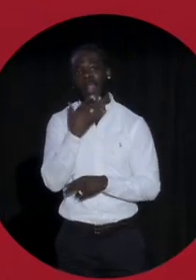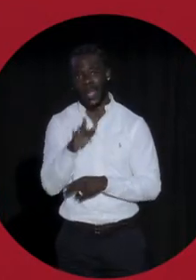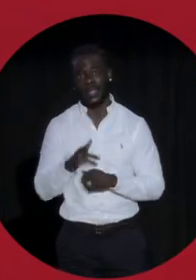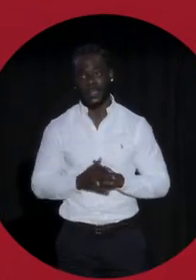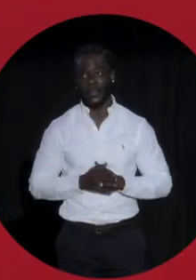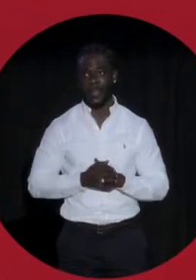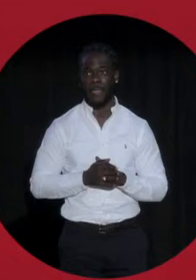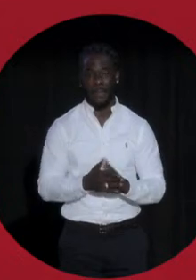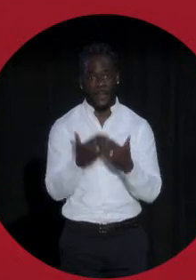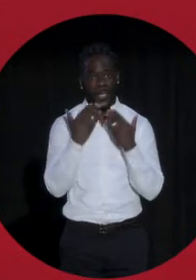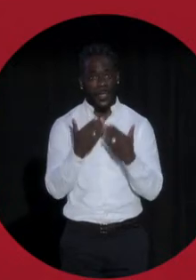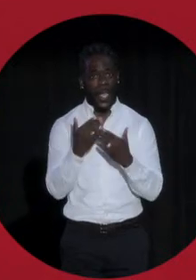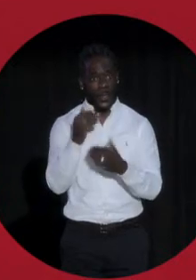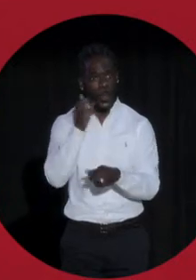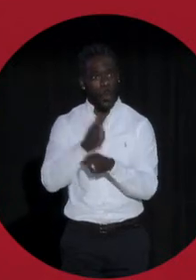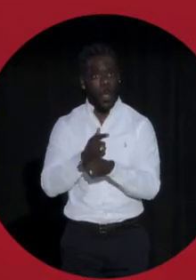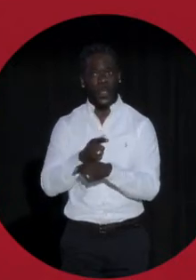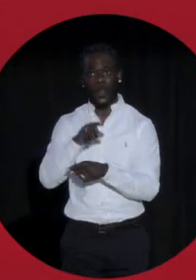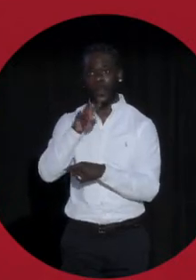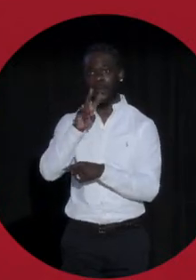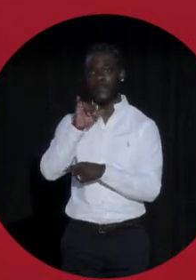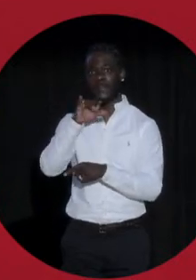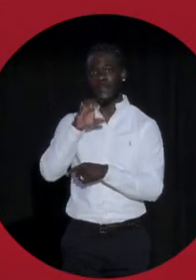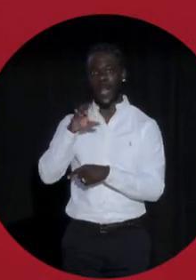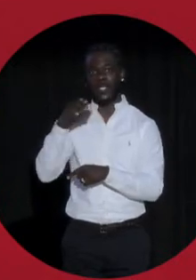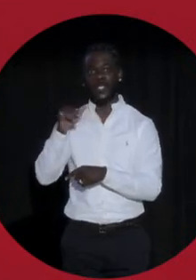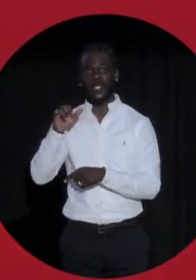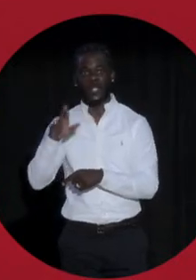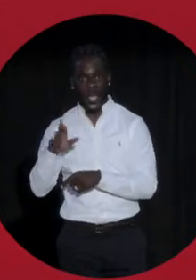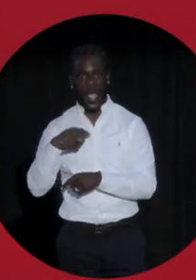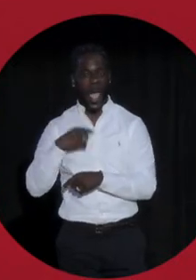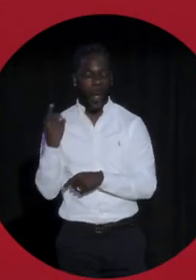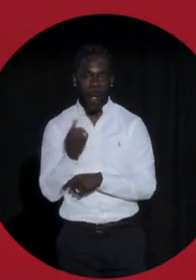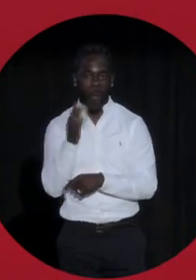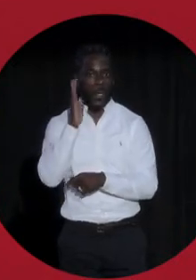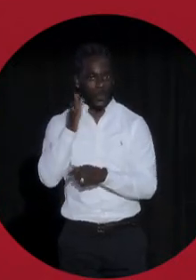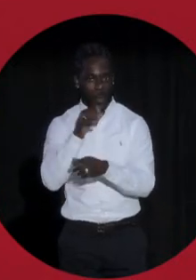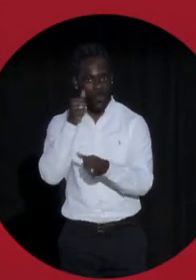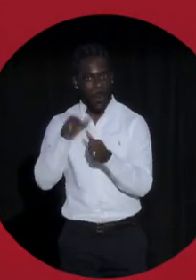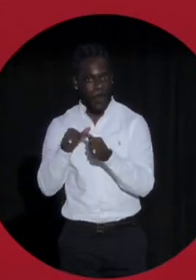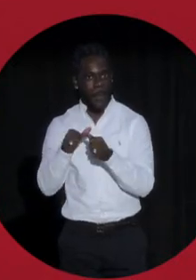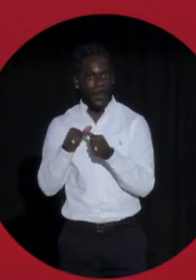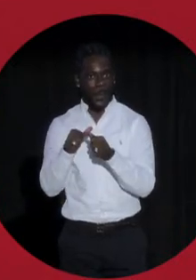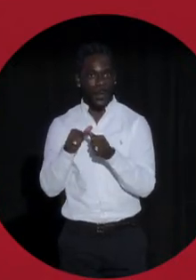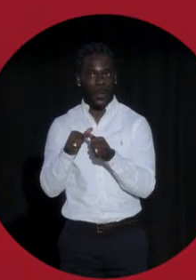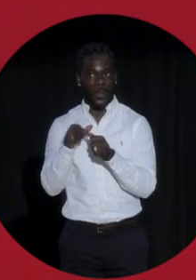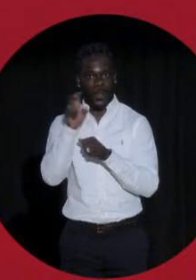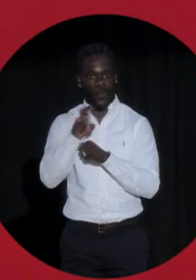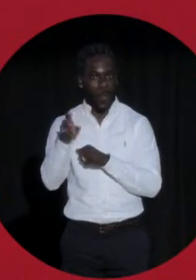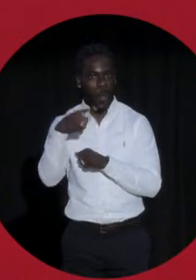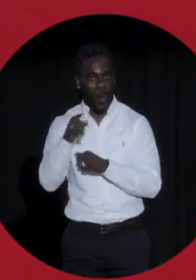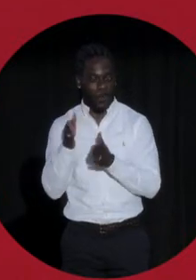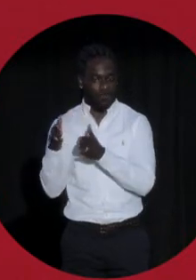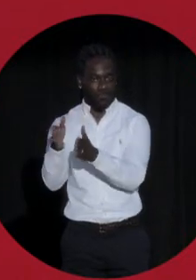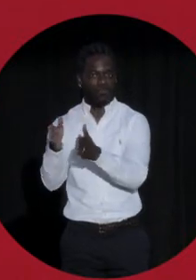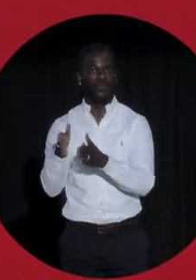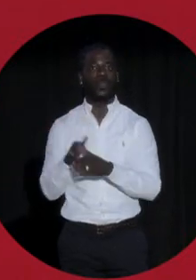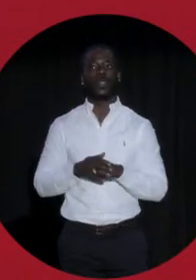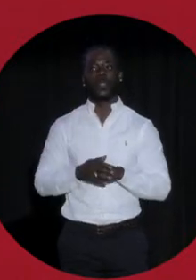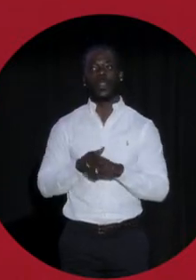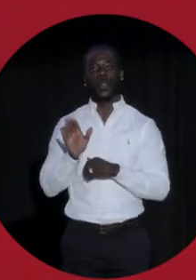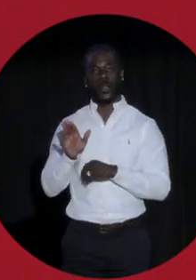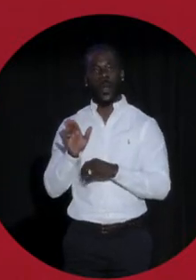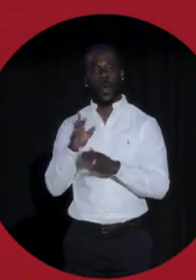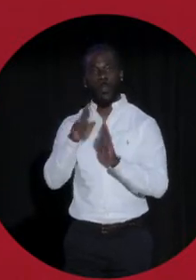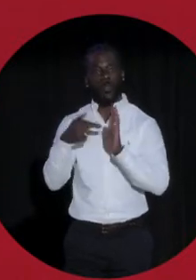fortunate. Thank you, Brother Vice Chair. I will always remember the road we traveled, your loyalty, your